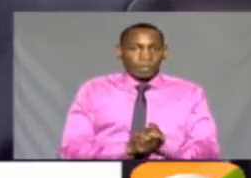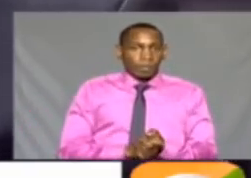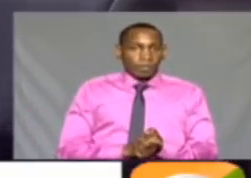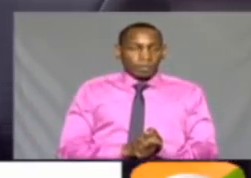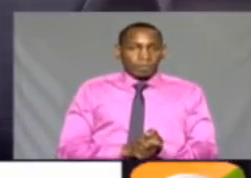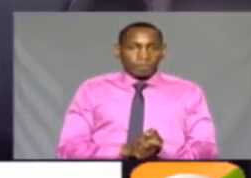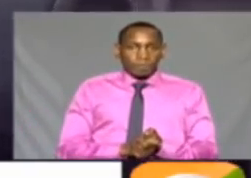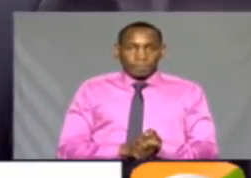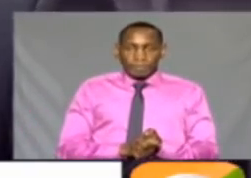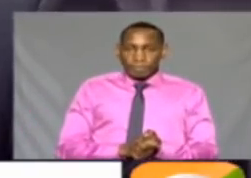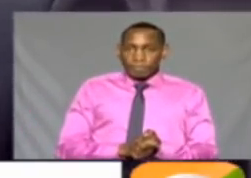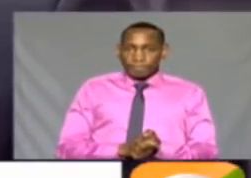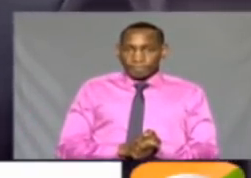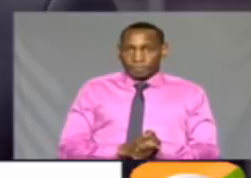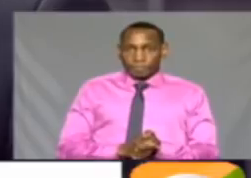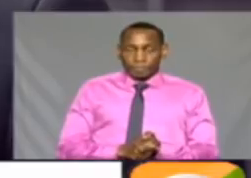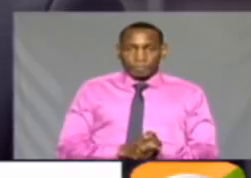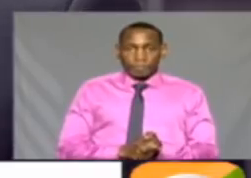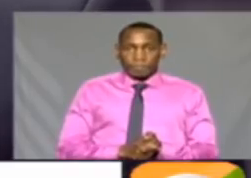And the governor and all